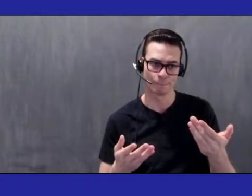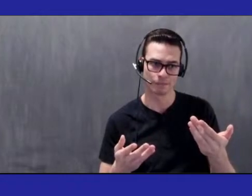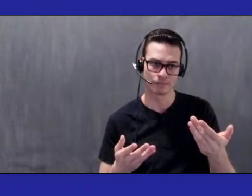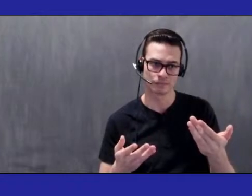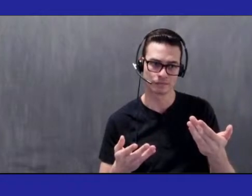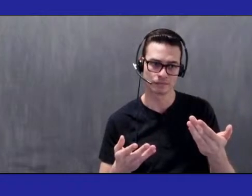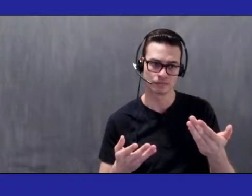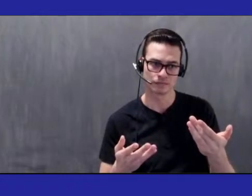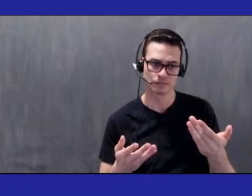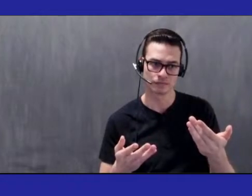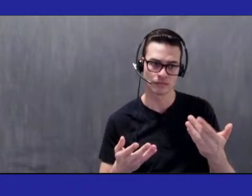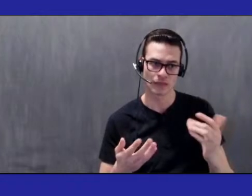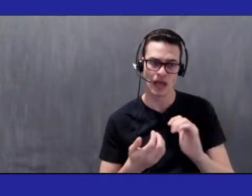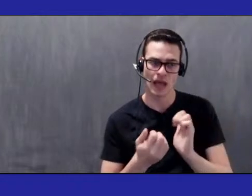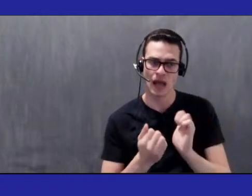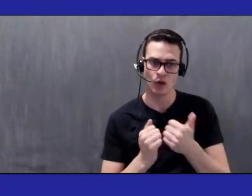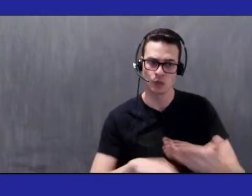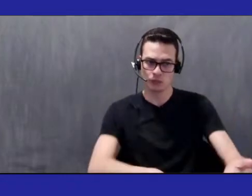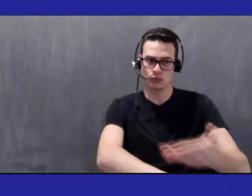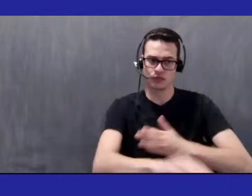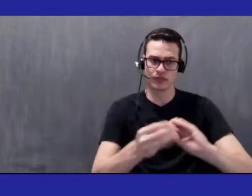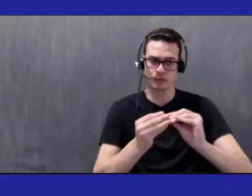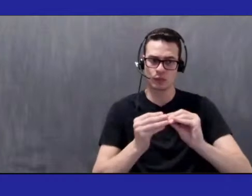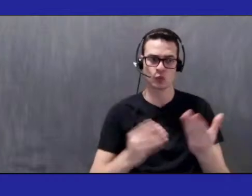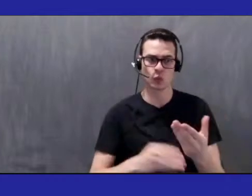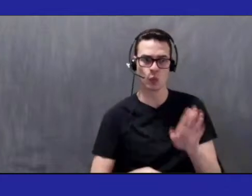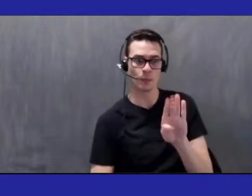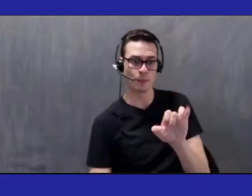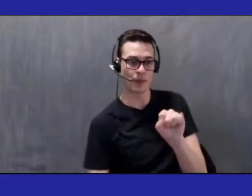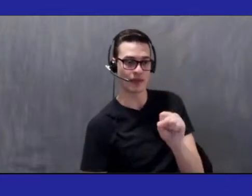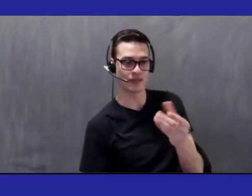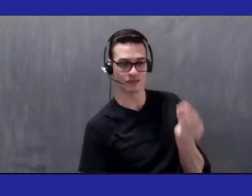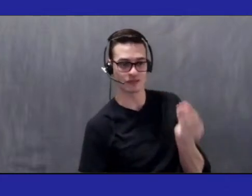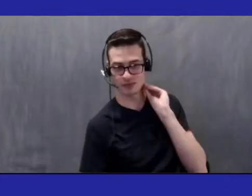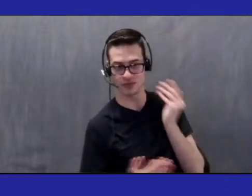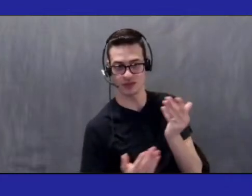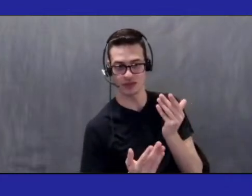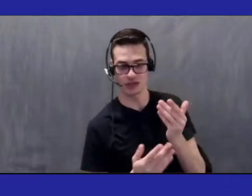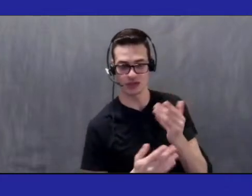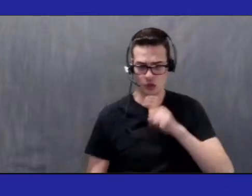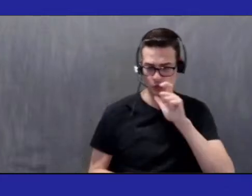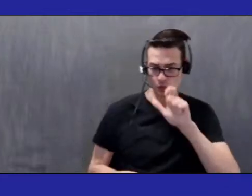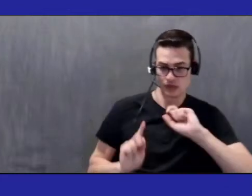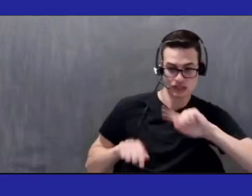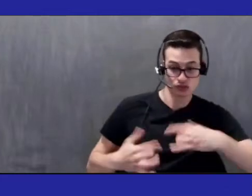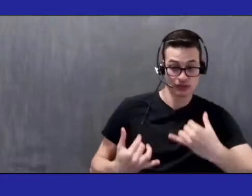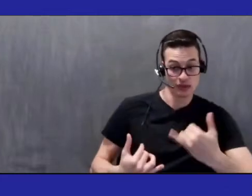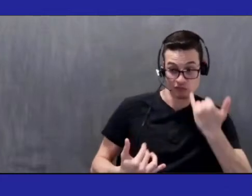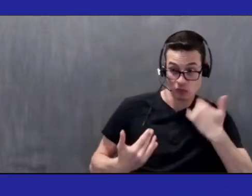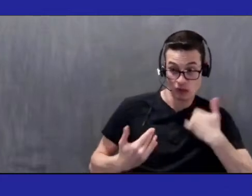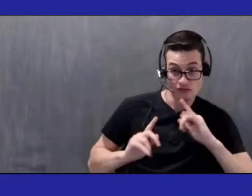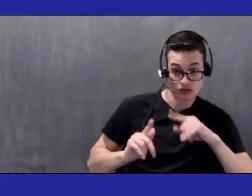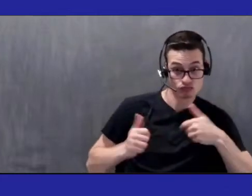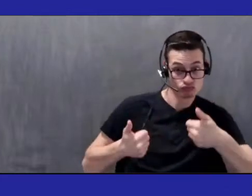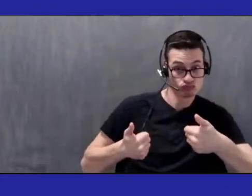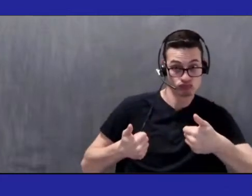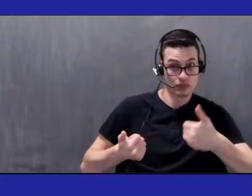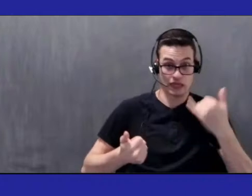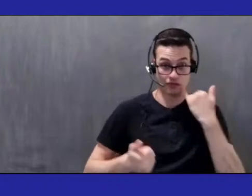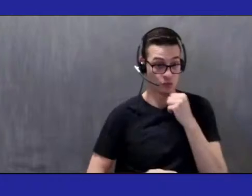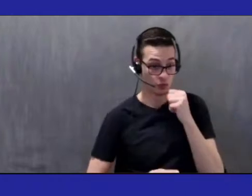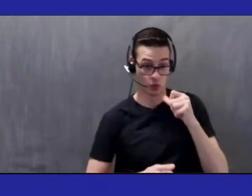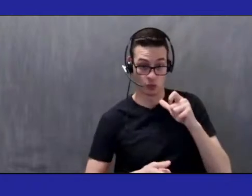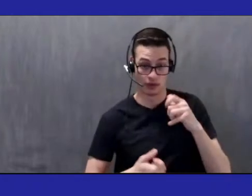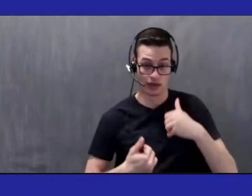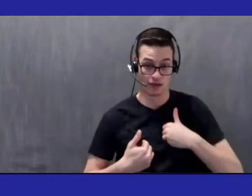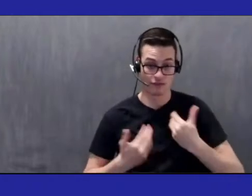numbers? You know, You don't have to answer that now, but if you do have an answer, great. But if you don't, then maybe,